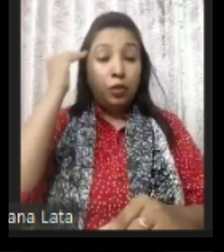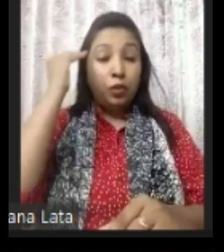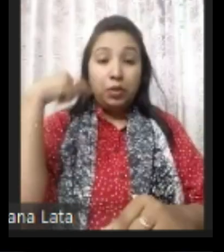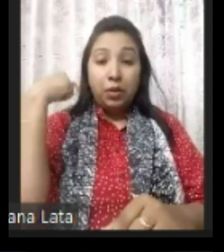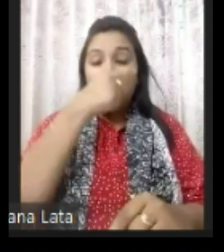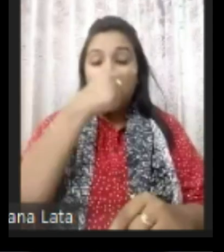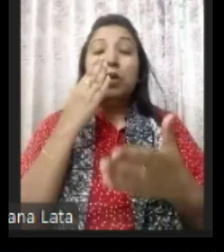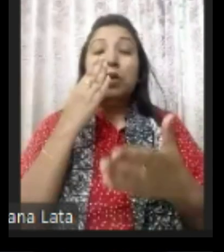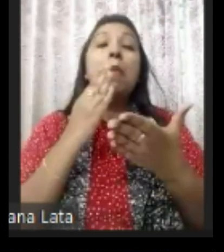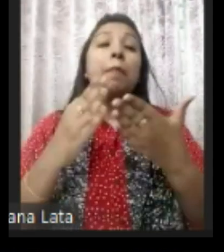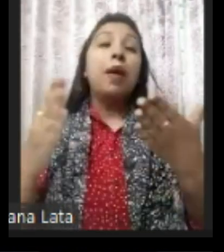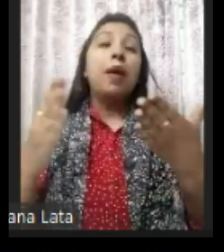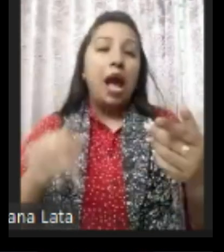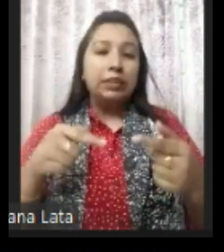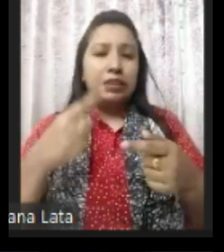still exist.